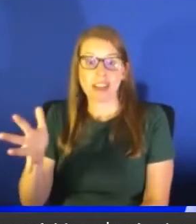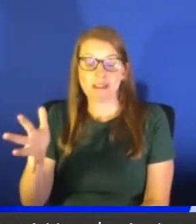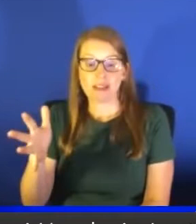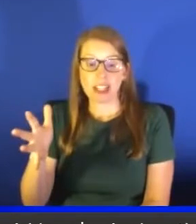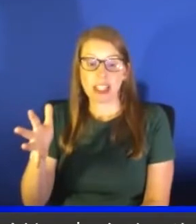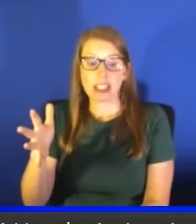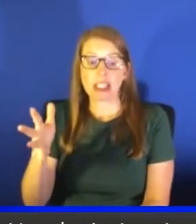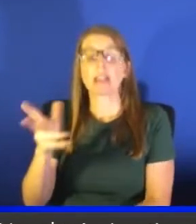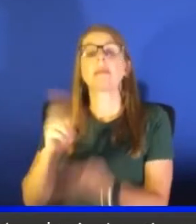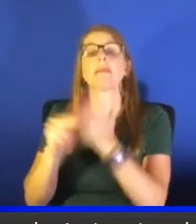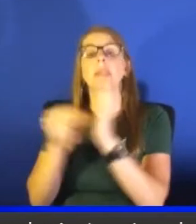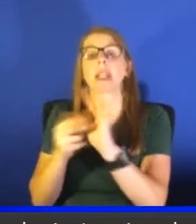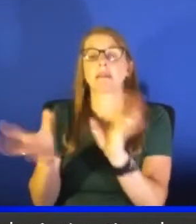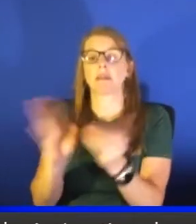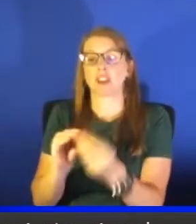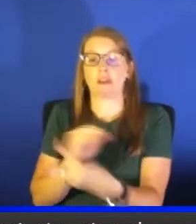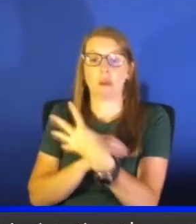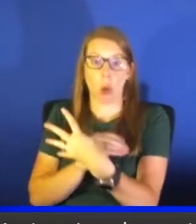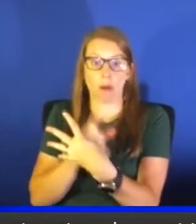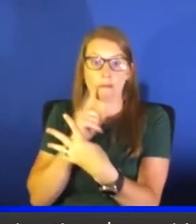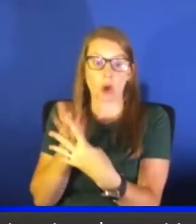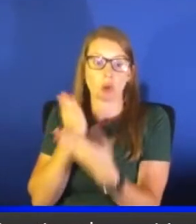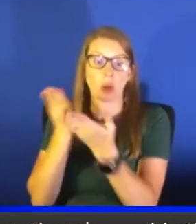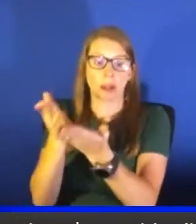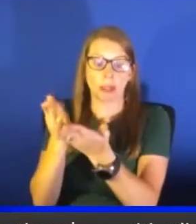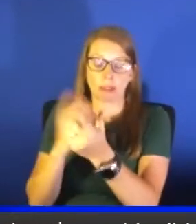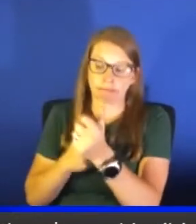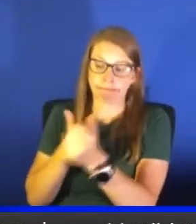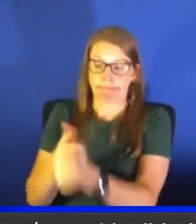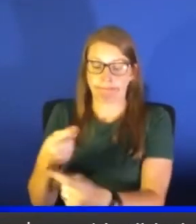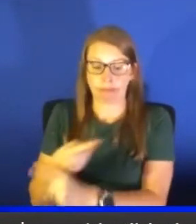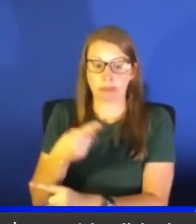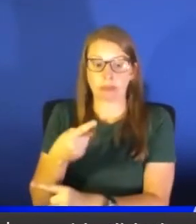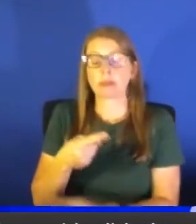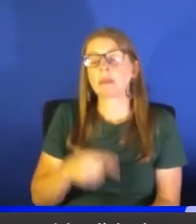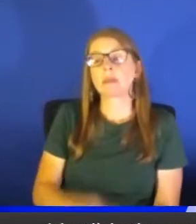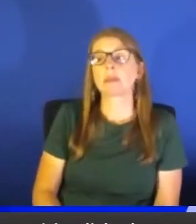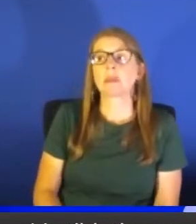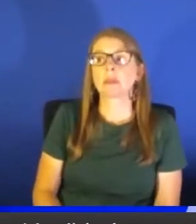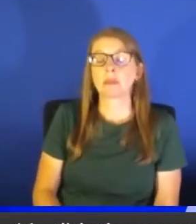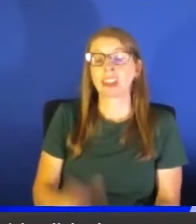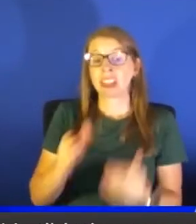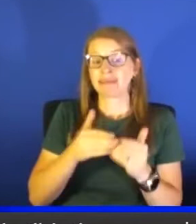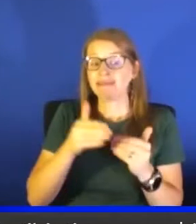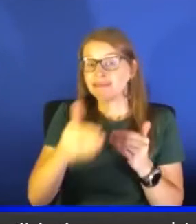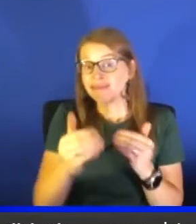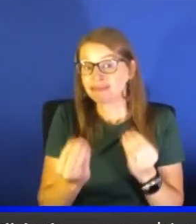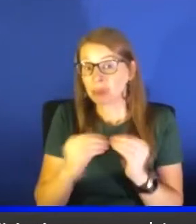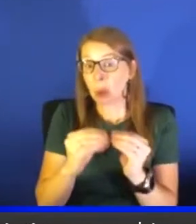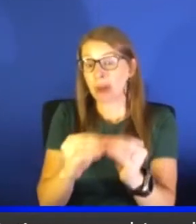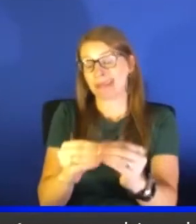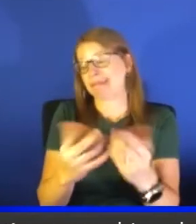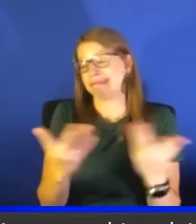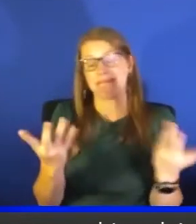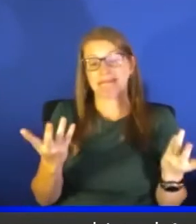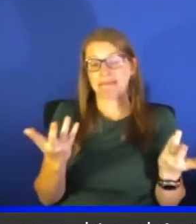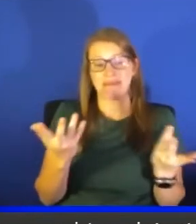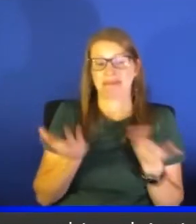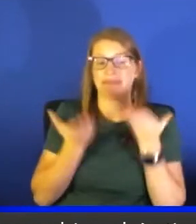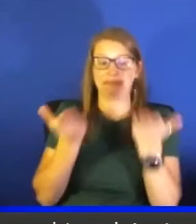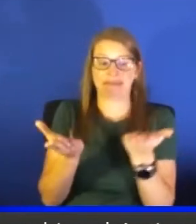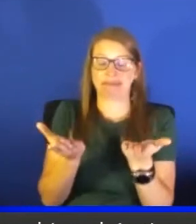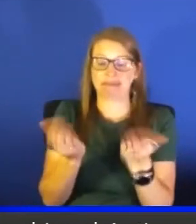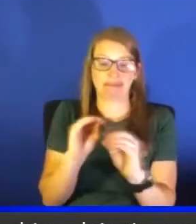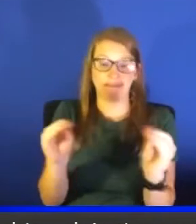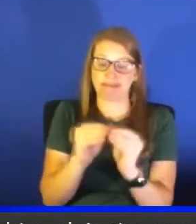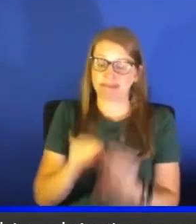a total of 4 for the recommended to be up to date. But as far as beyond that, we haven't seen any other further recommendations. I